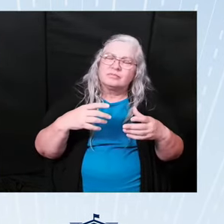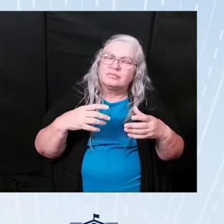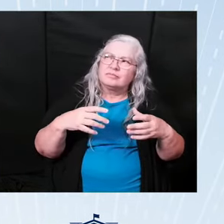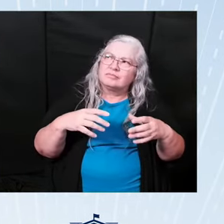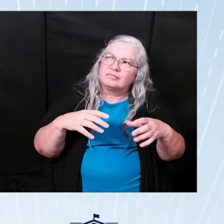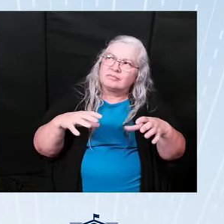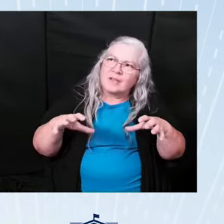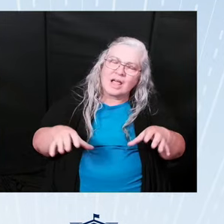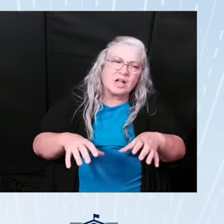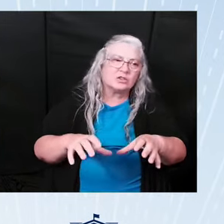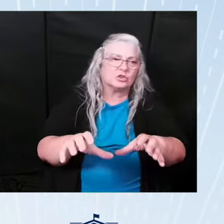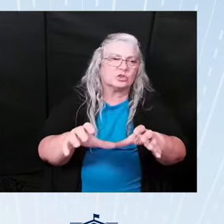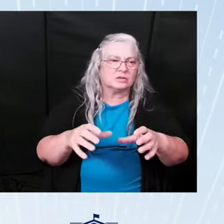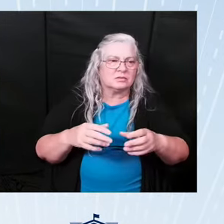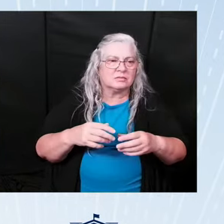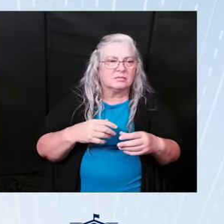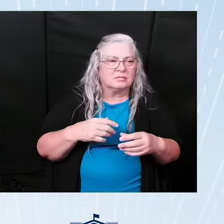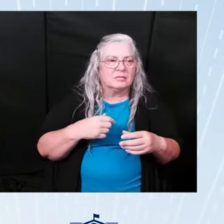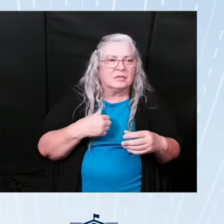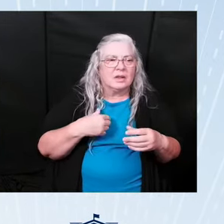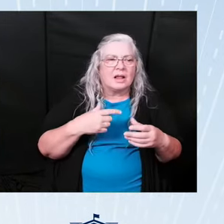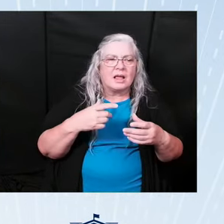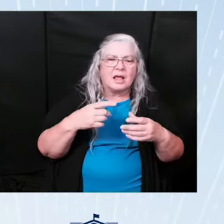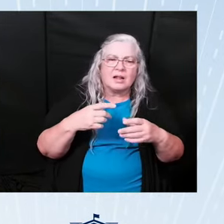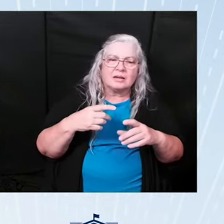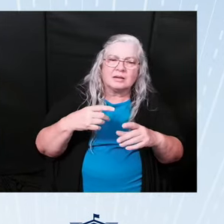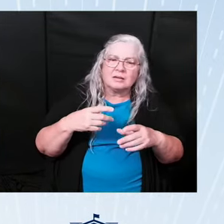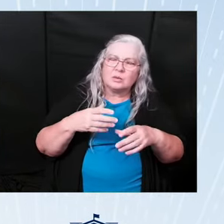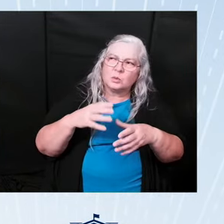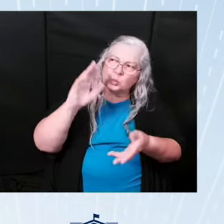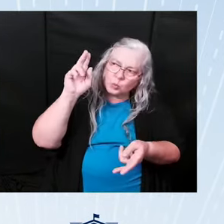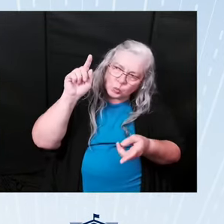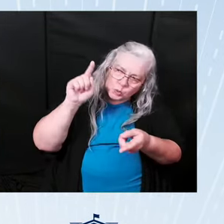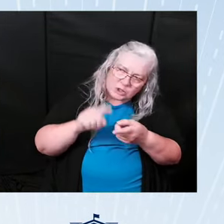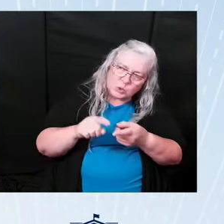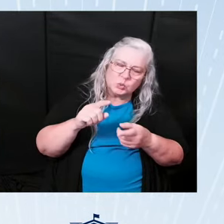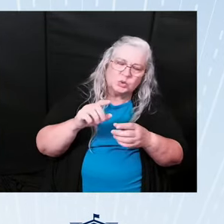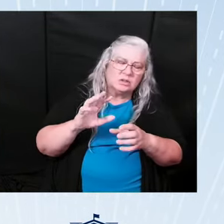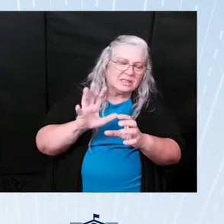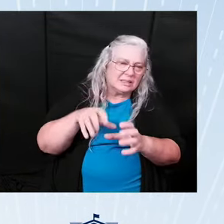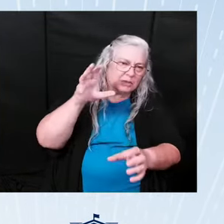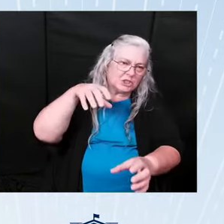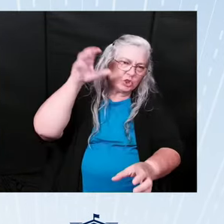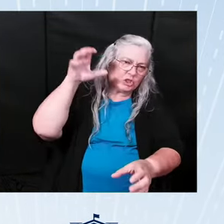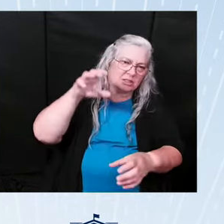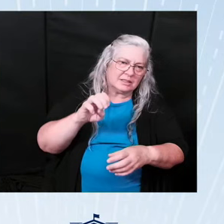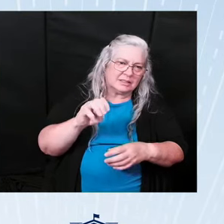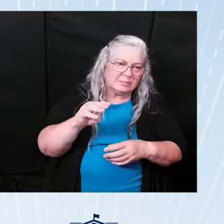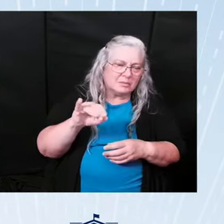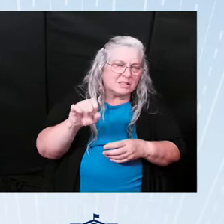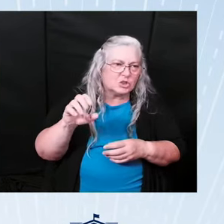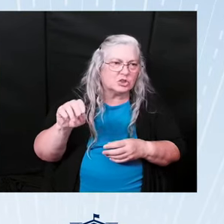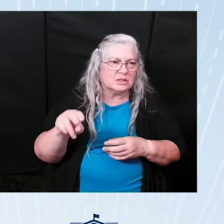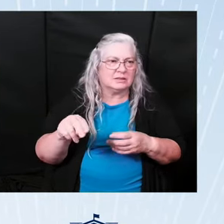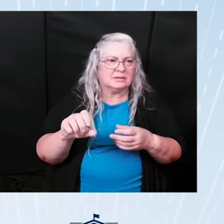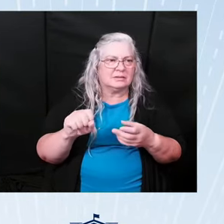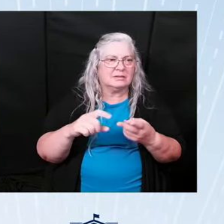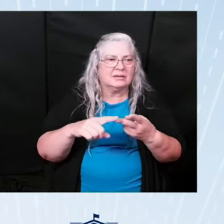from transportation, from buildings, from industry, from agriculture and forestry.